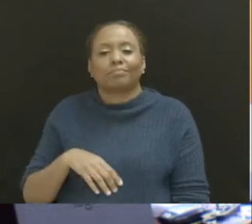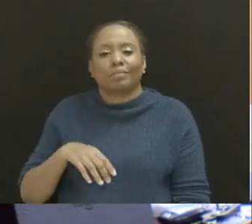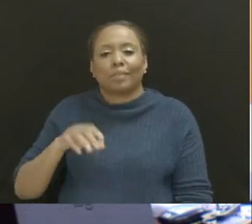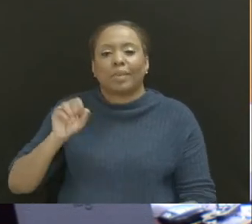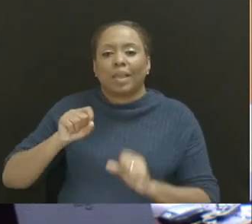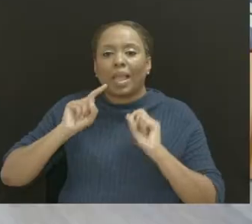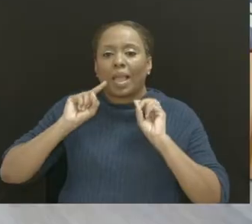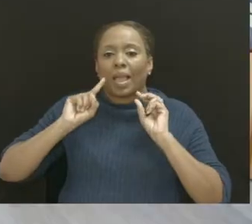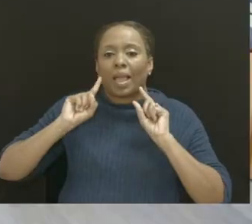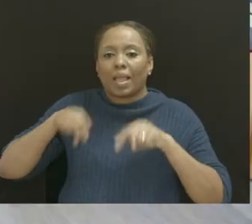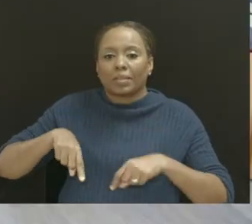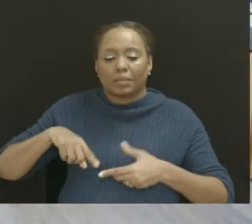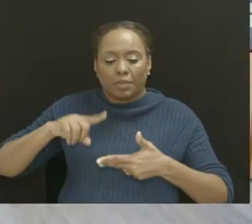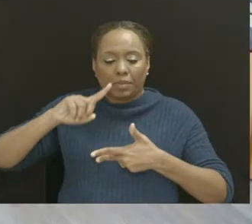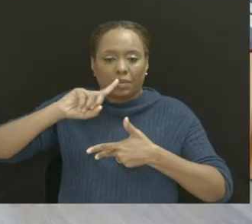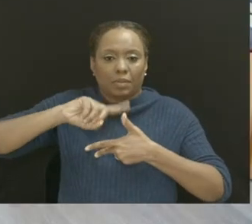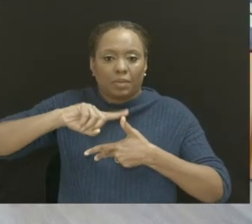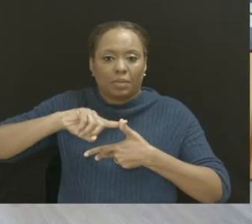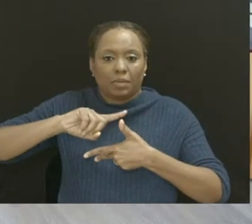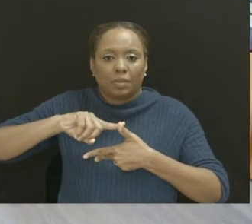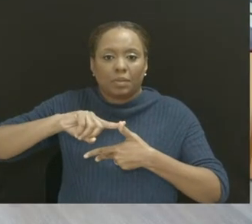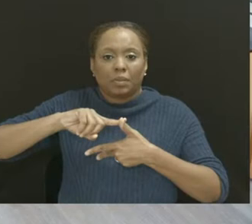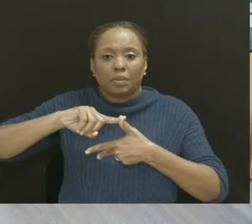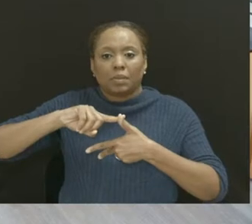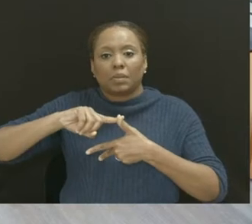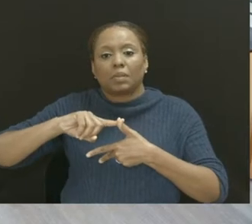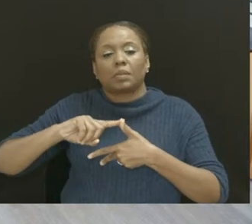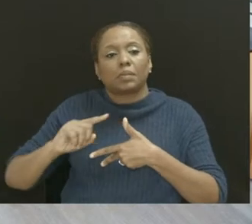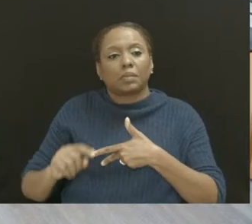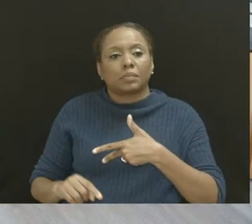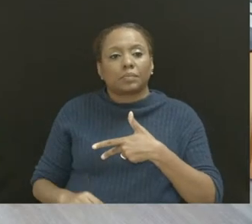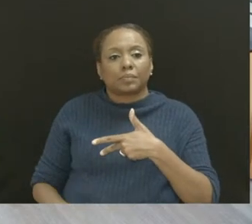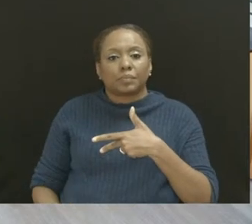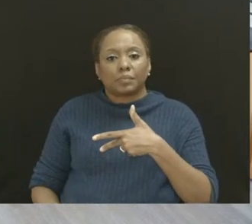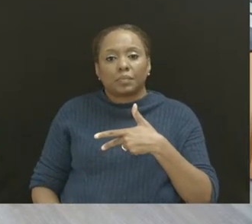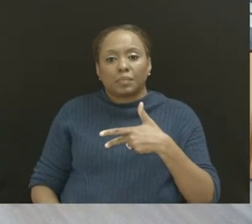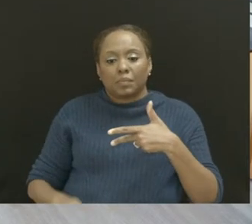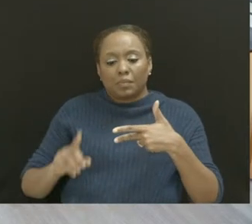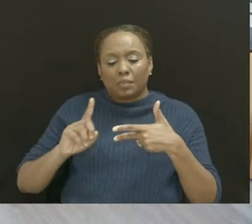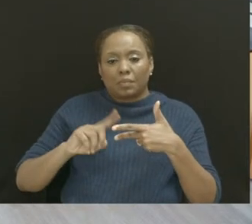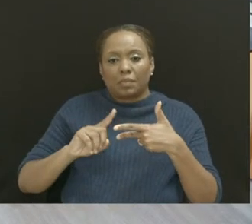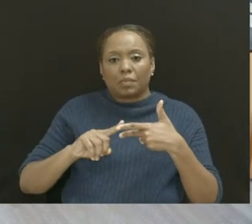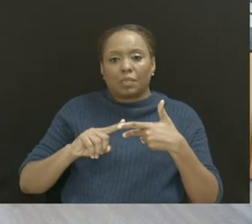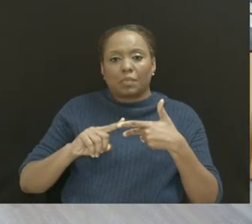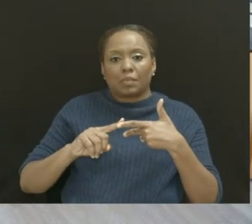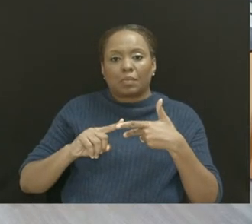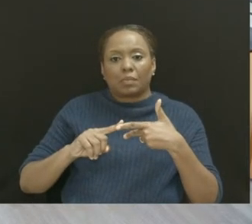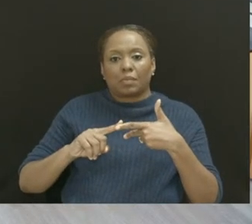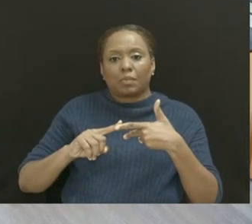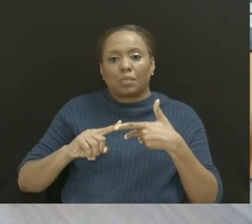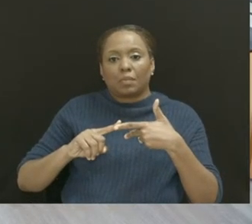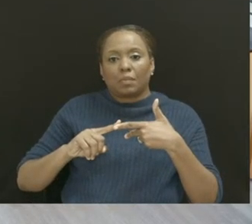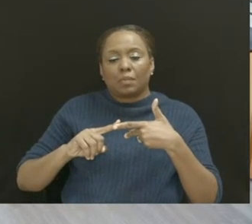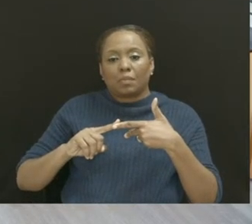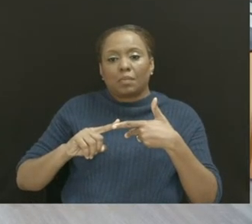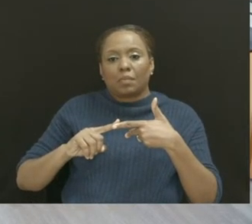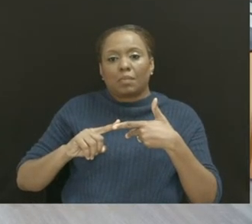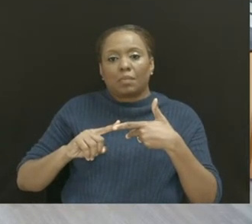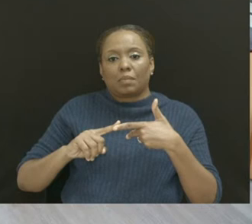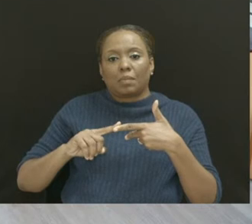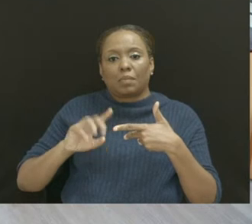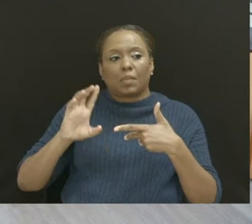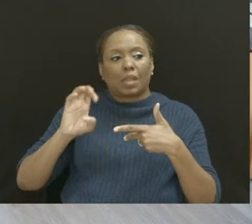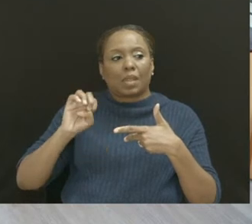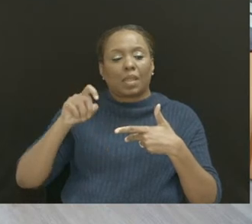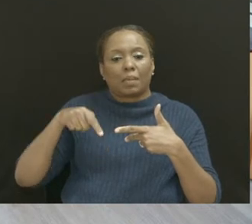as it relates to the maintenance plans of our parts. The EPD can answer as it relates to the